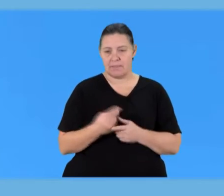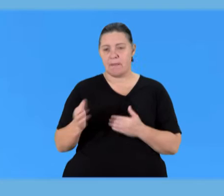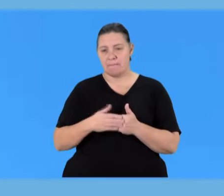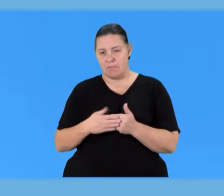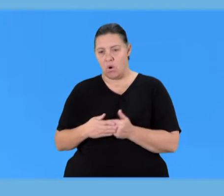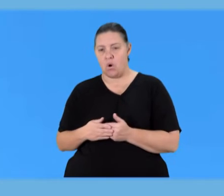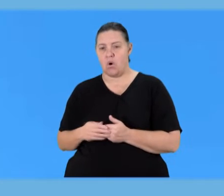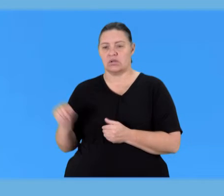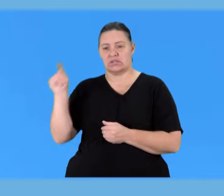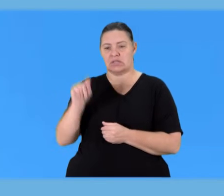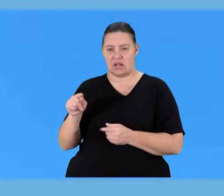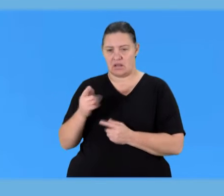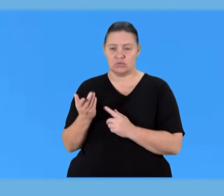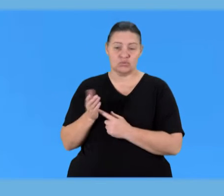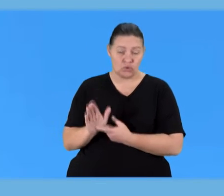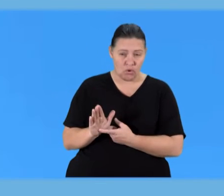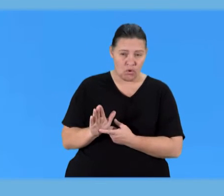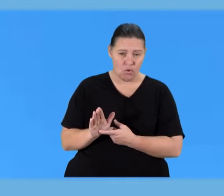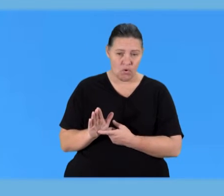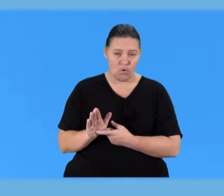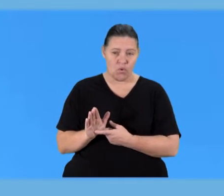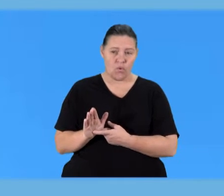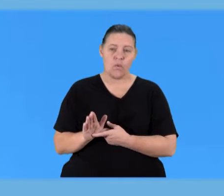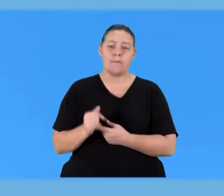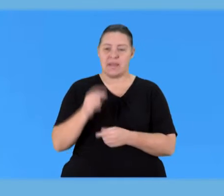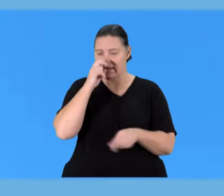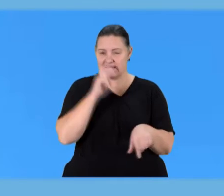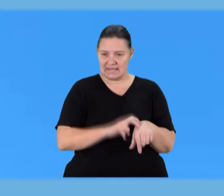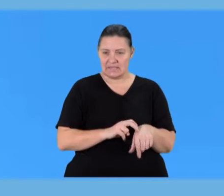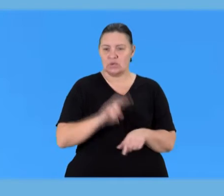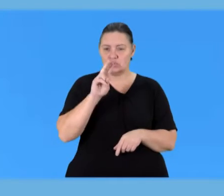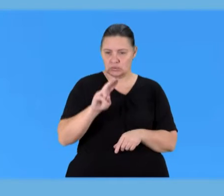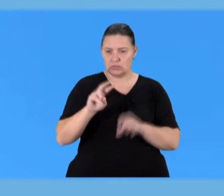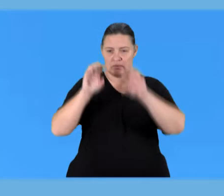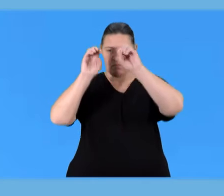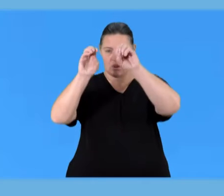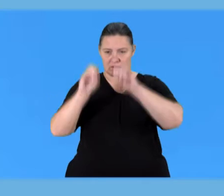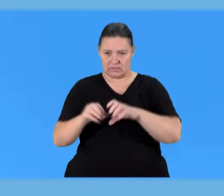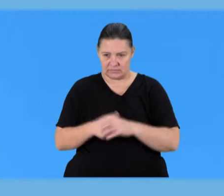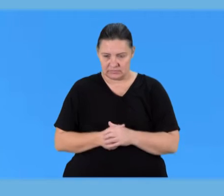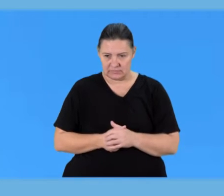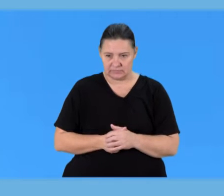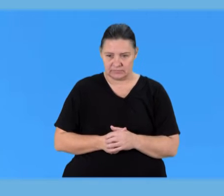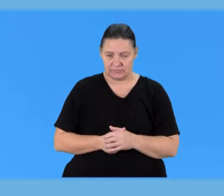So we also need to draw another circle here to show that I need to have 2